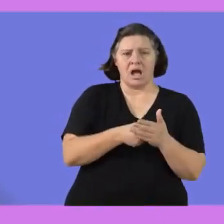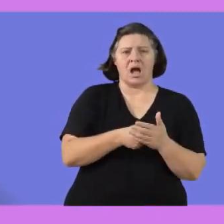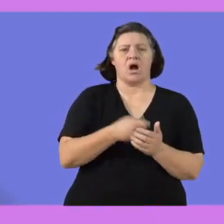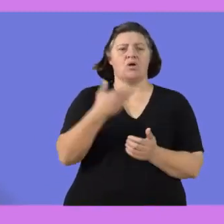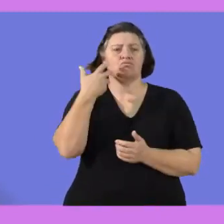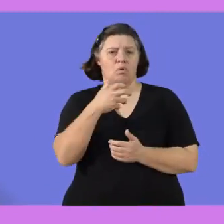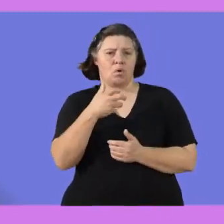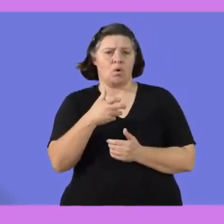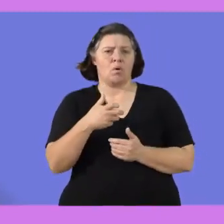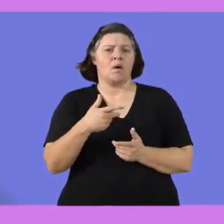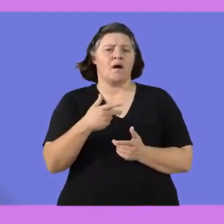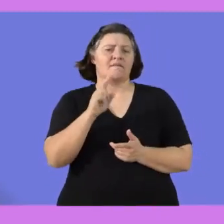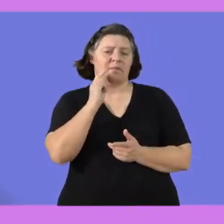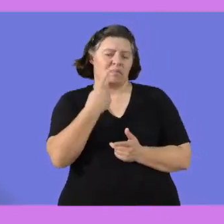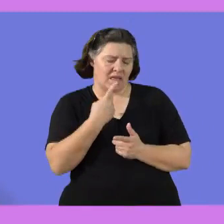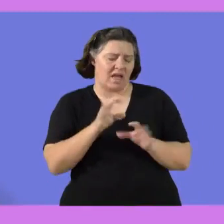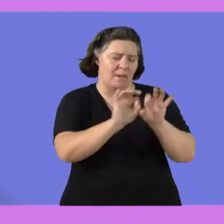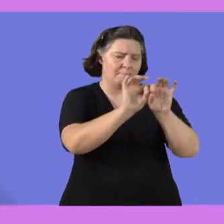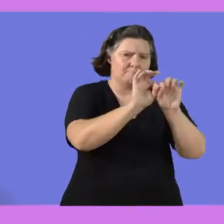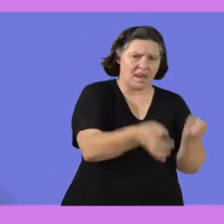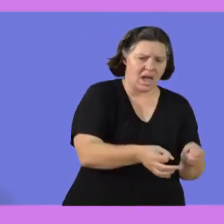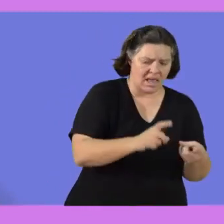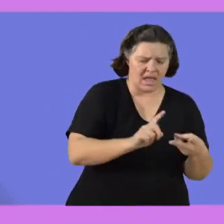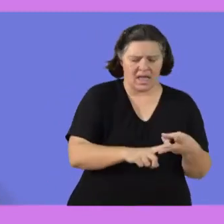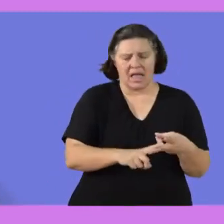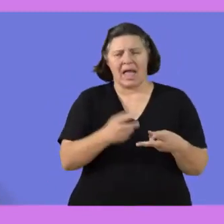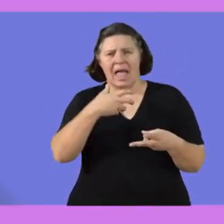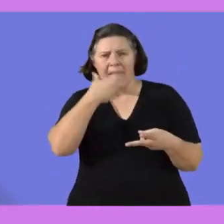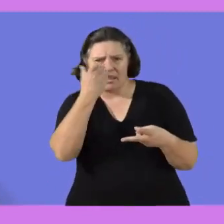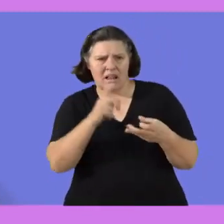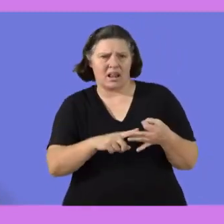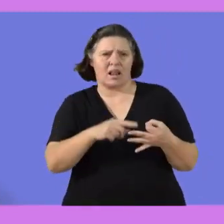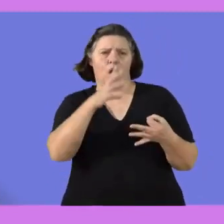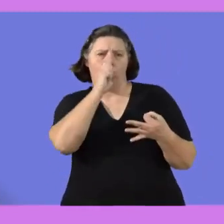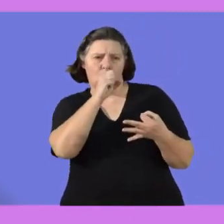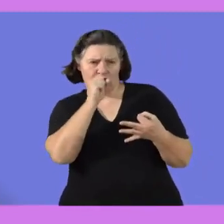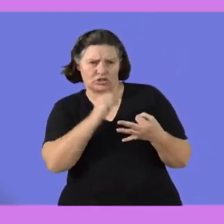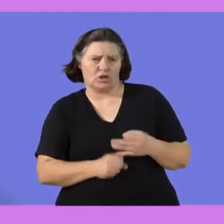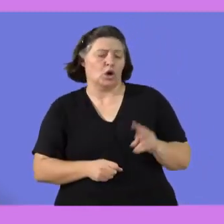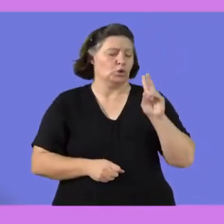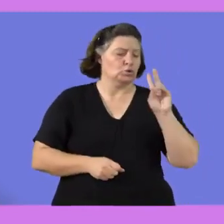family. The proportion of bananas, apples, and oranges is